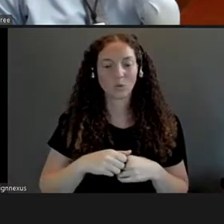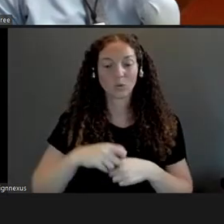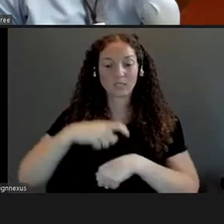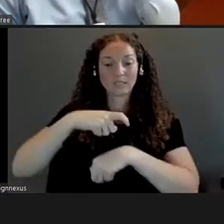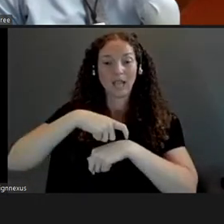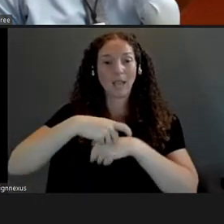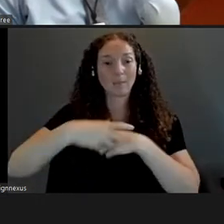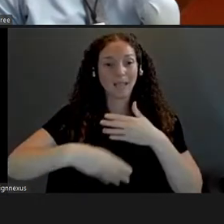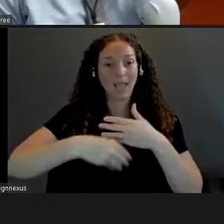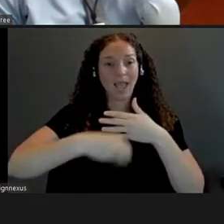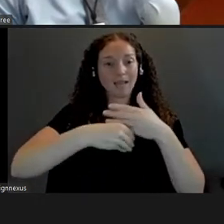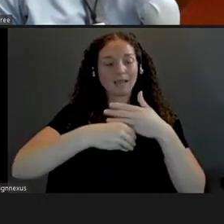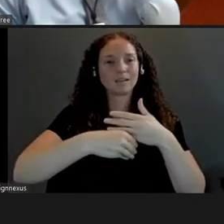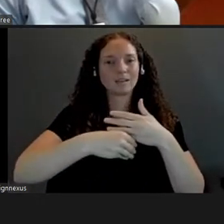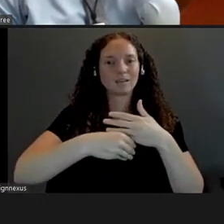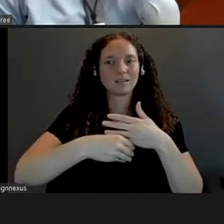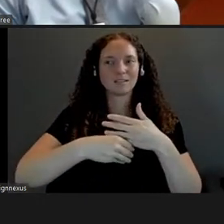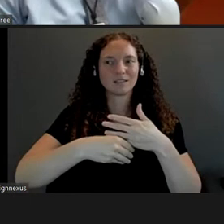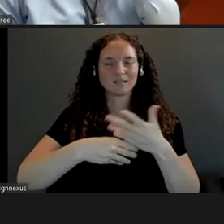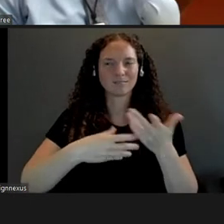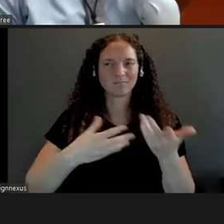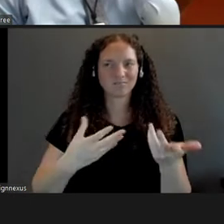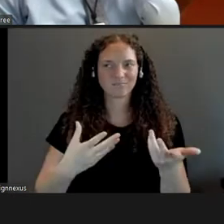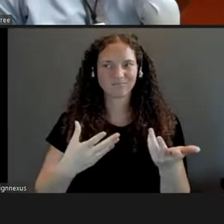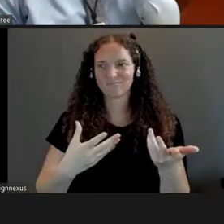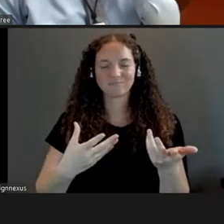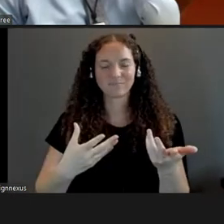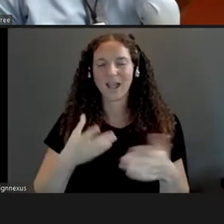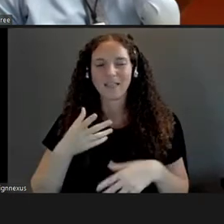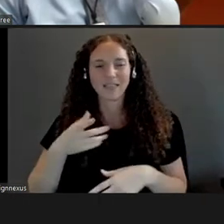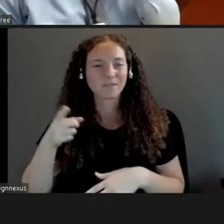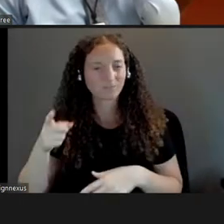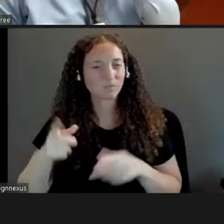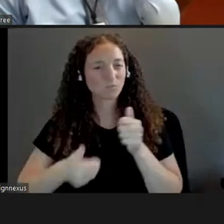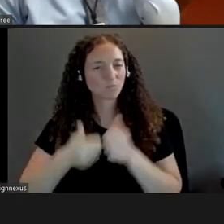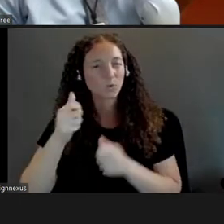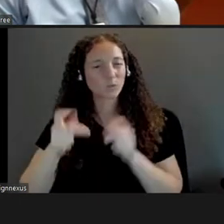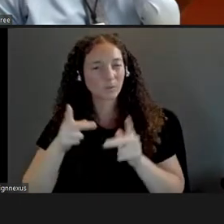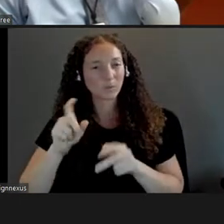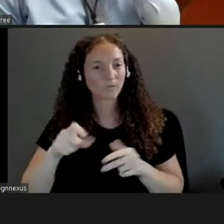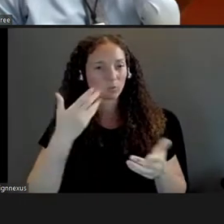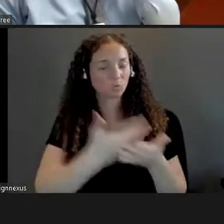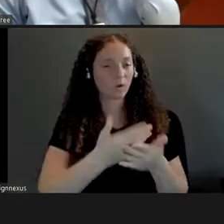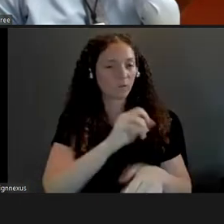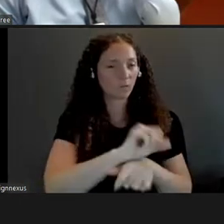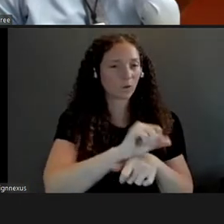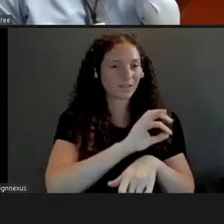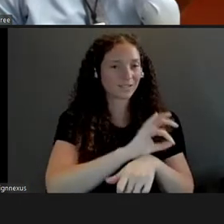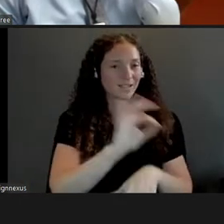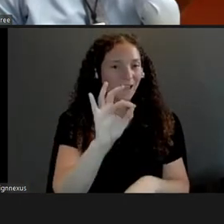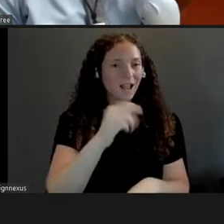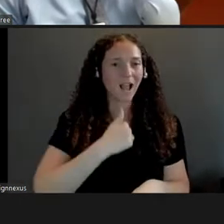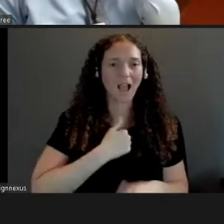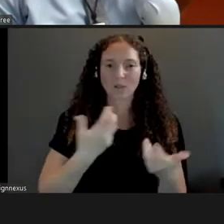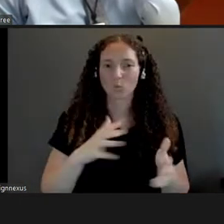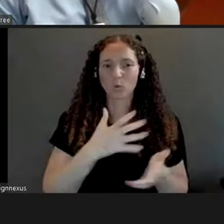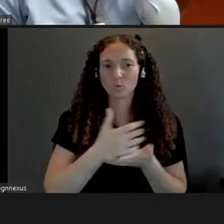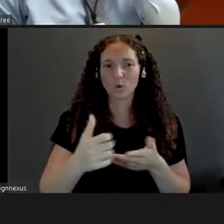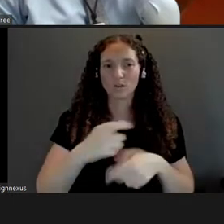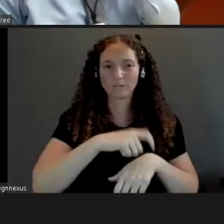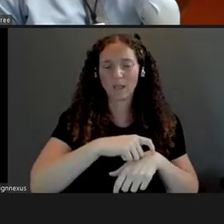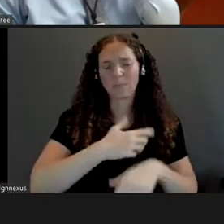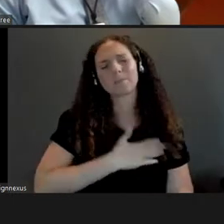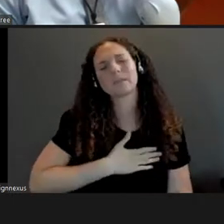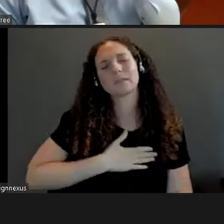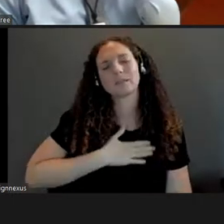on and the lack of most people, as people have said, need to get to work by 9. And I don't want to run out of my time. Thank you. But please,